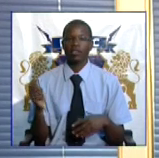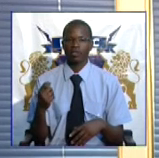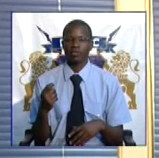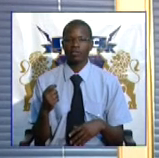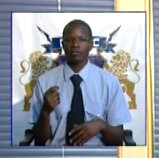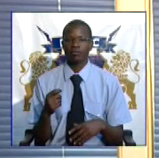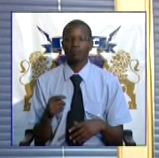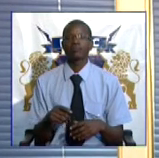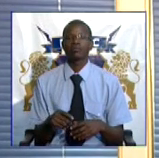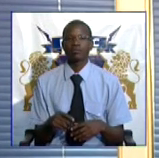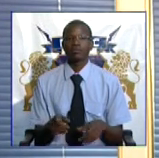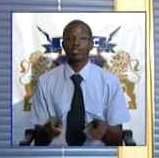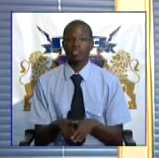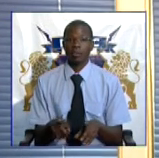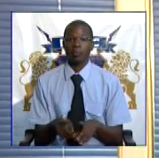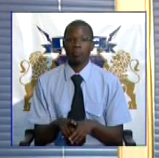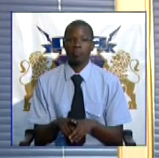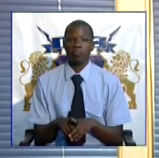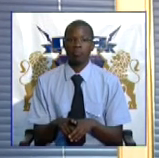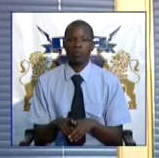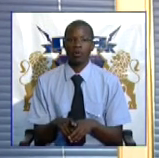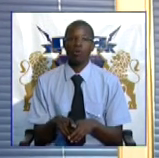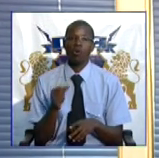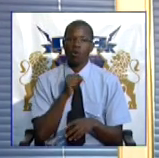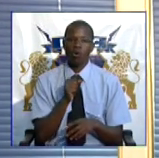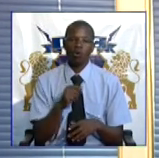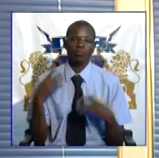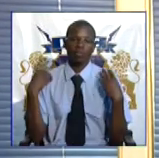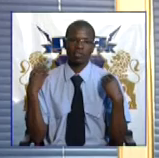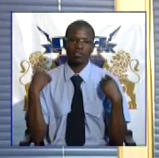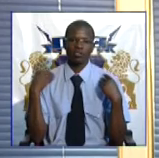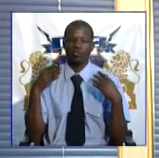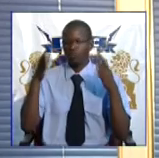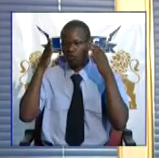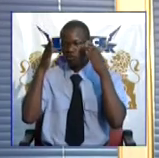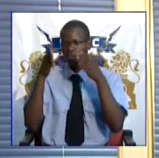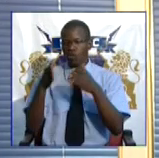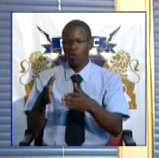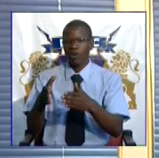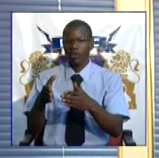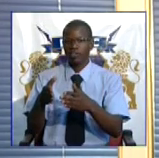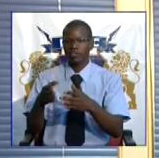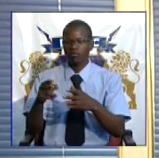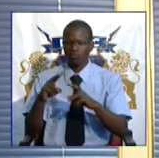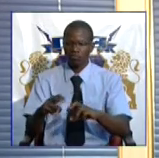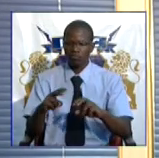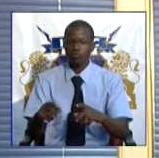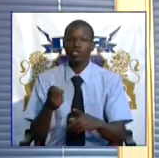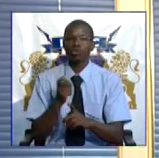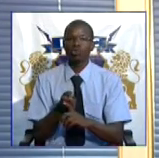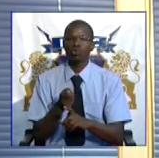has mainly focused on assessing the existence of selected tools such as laws, codes of